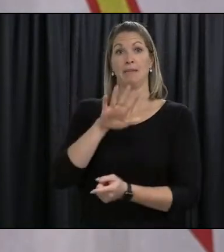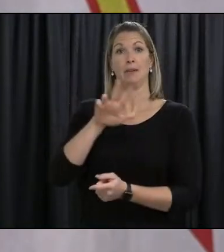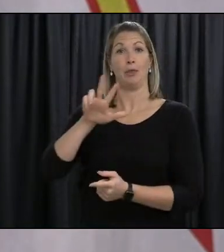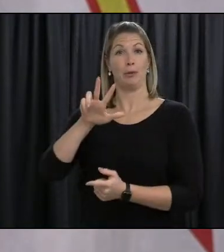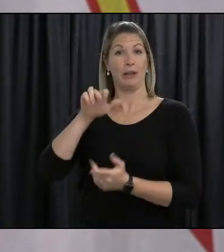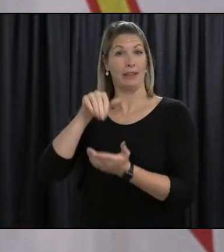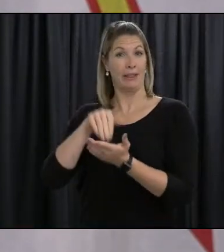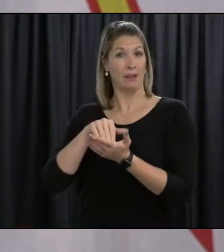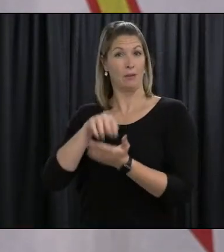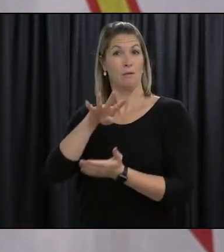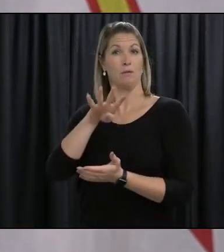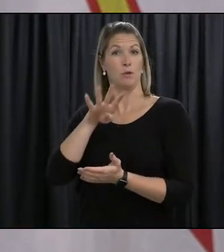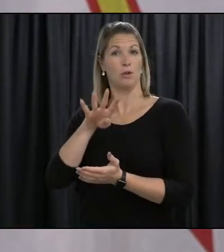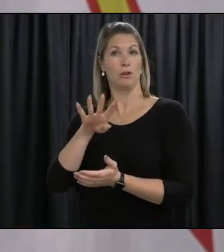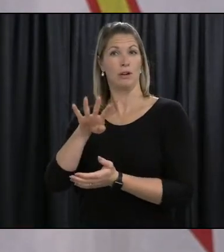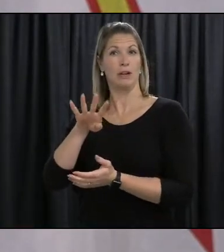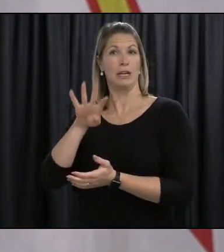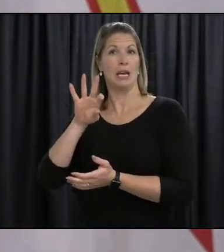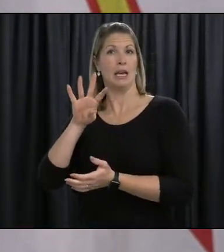53,472 people.